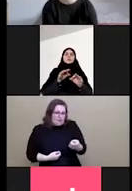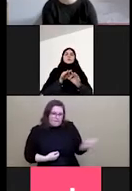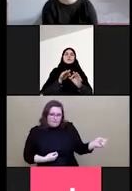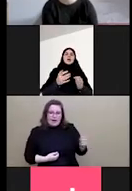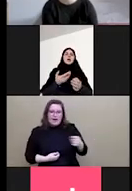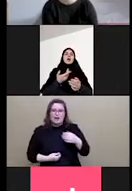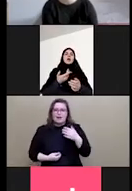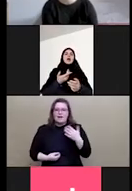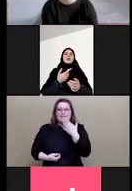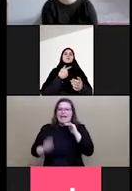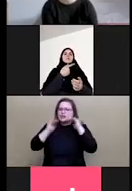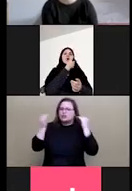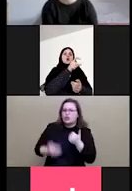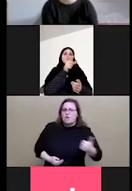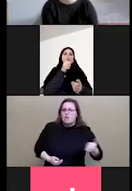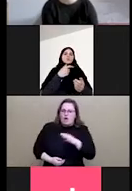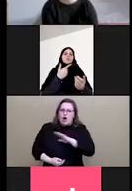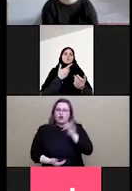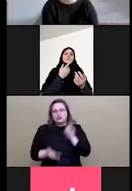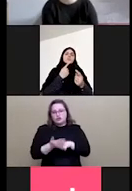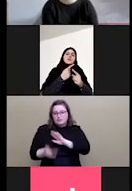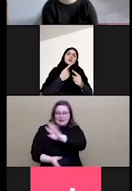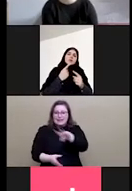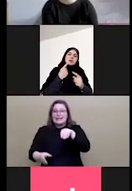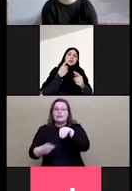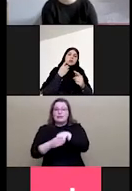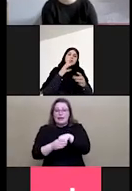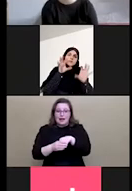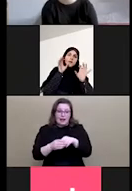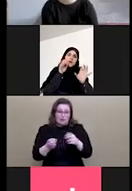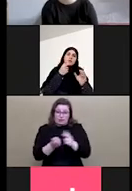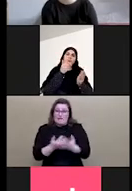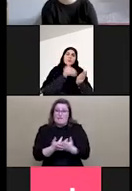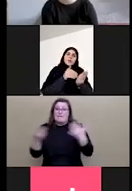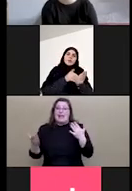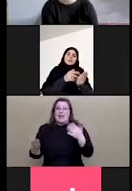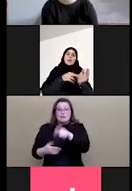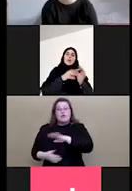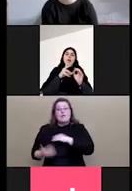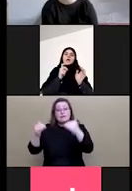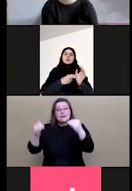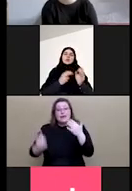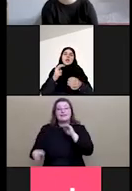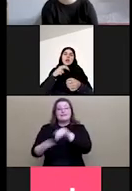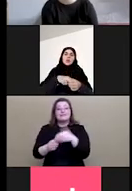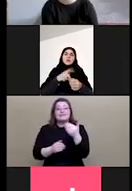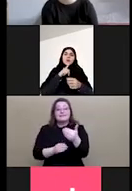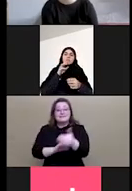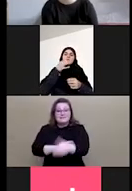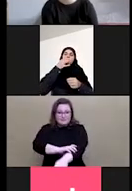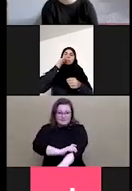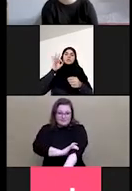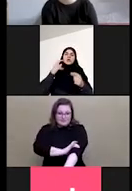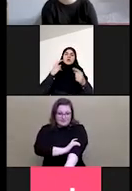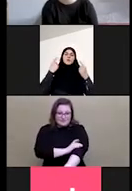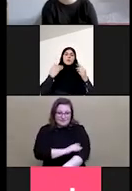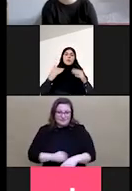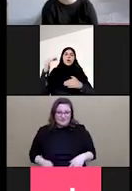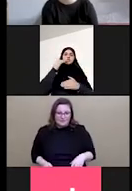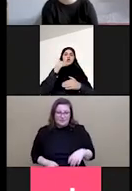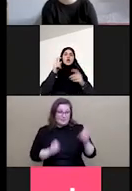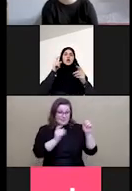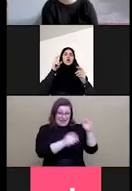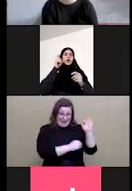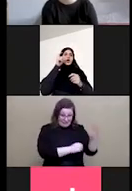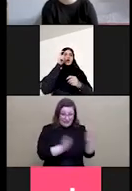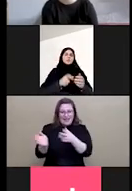can lead to greater focus on inclusion of persons with disabilities. When it comes to the other international institutions and national and